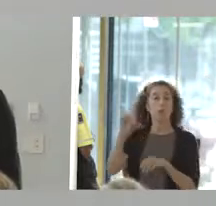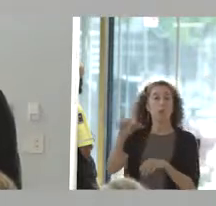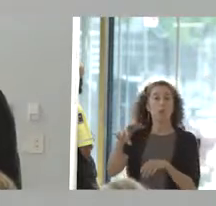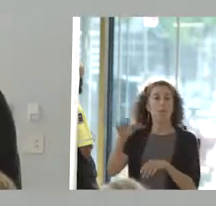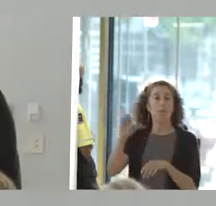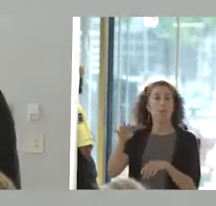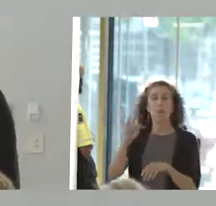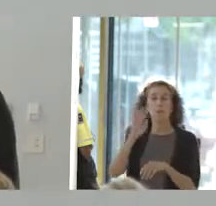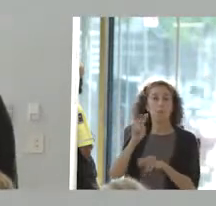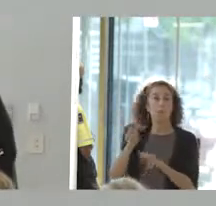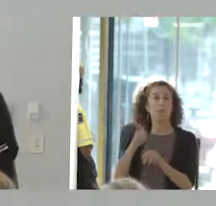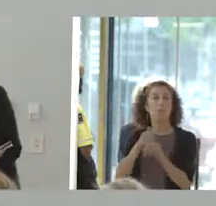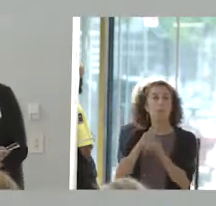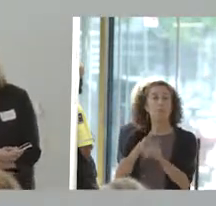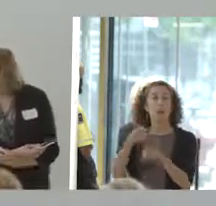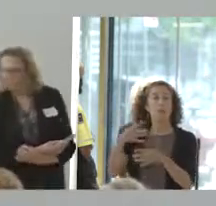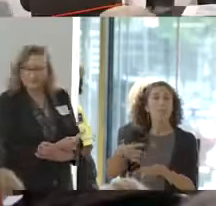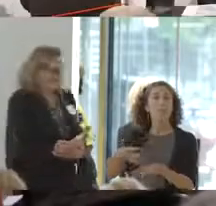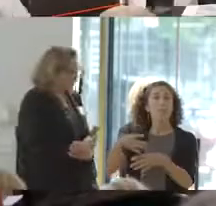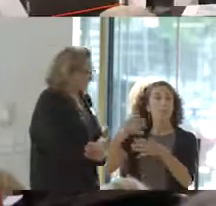using them during the Q&A. Thank you.